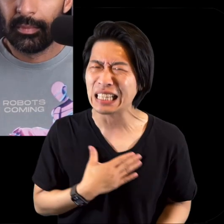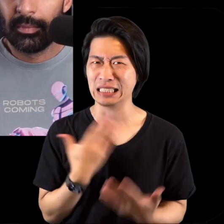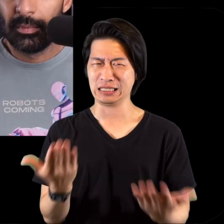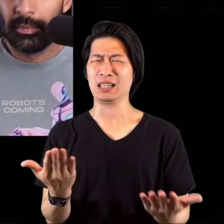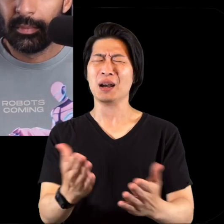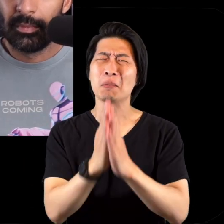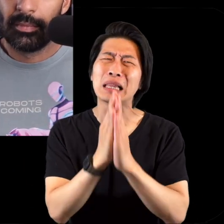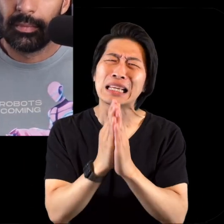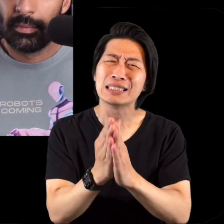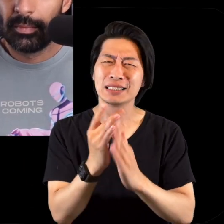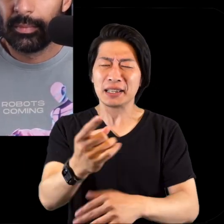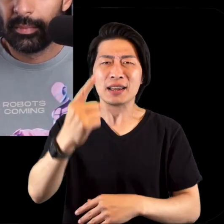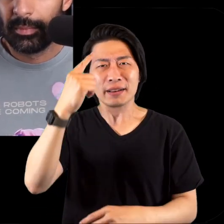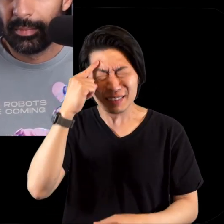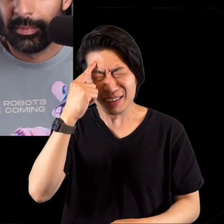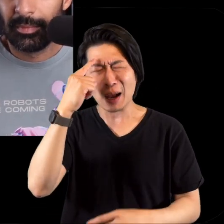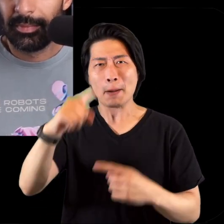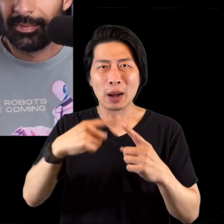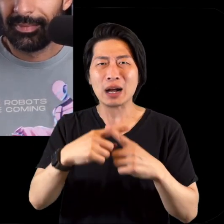Rivian.